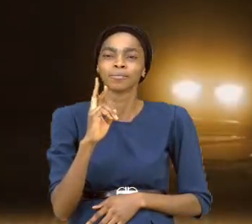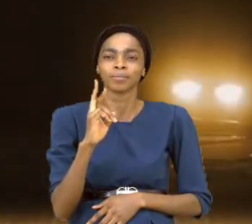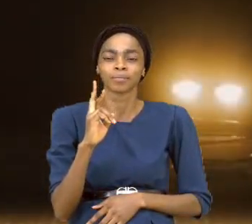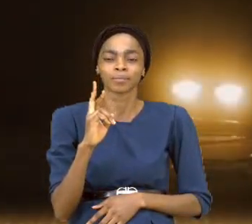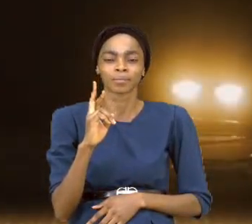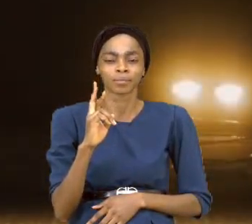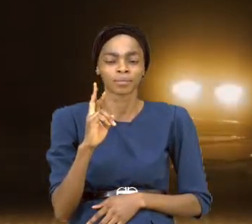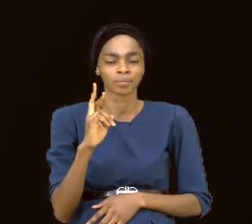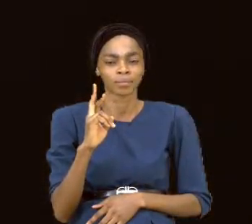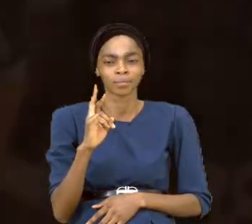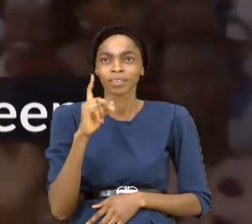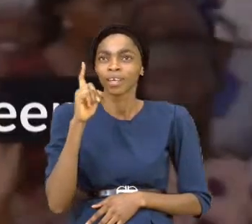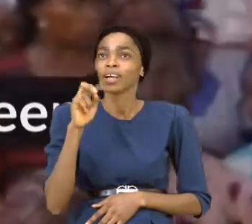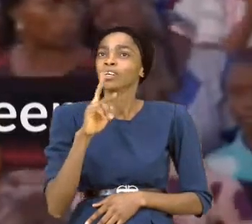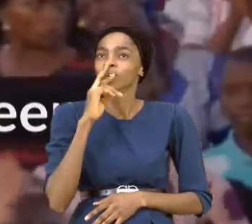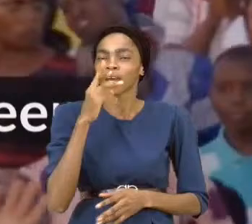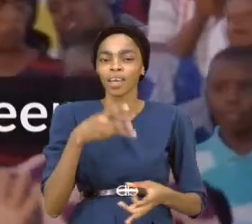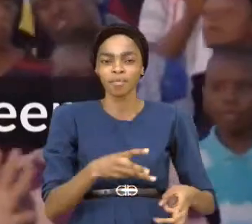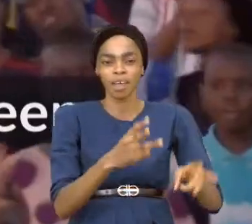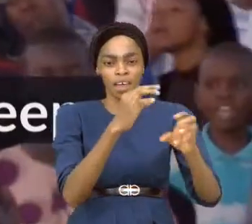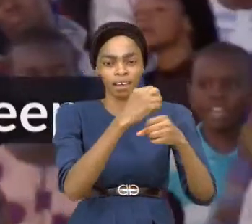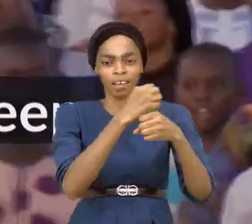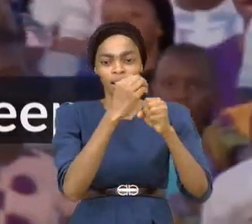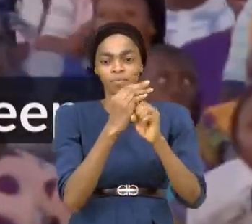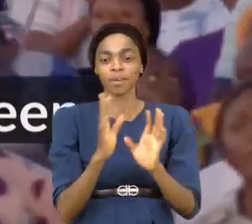are. Yes, you are.